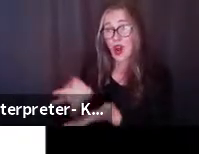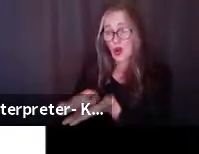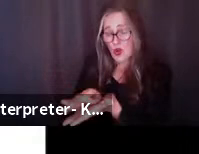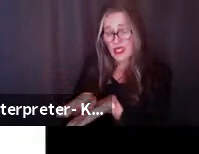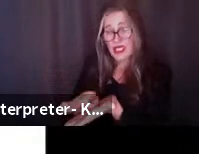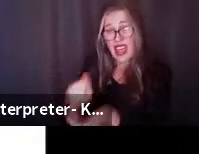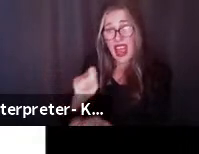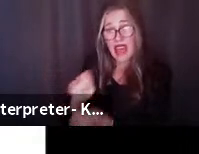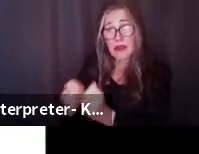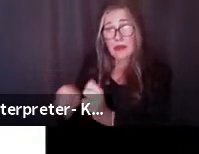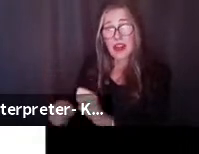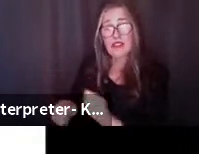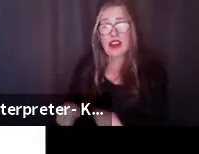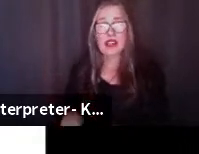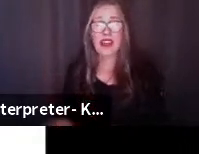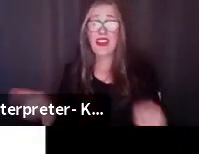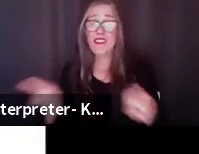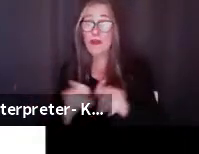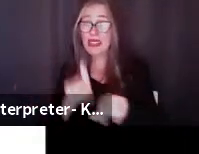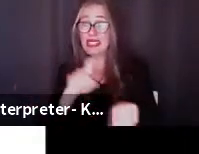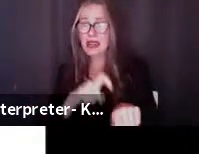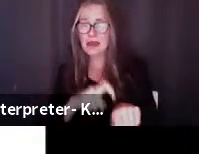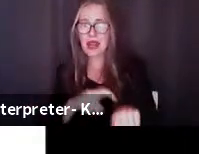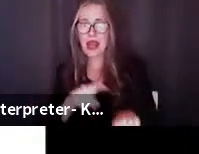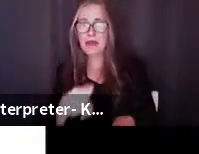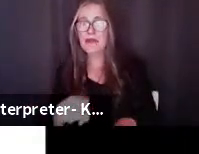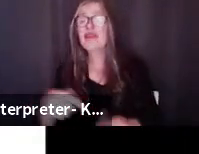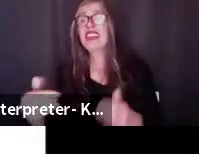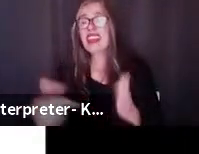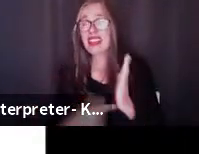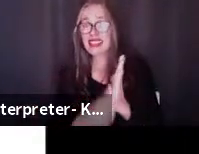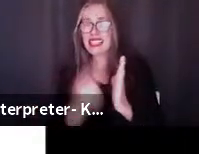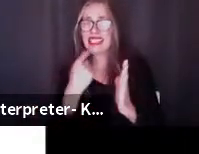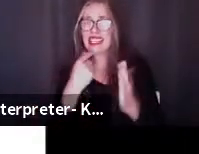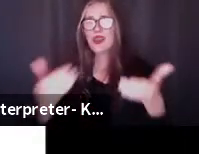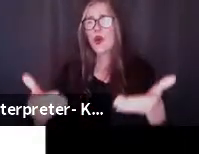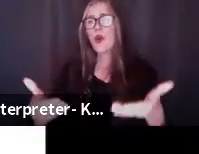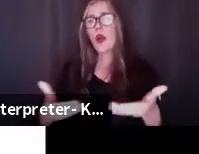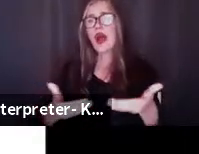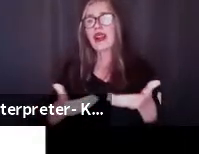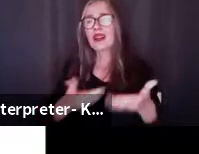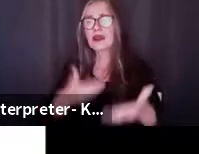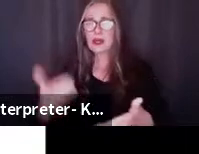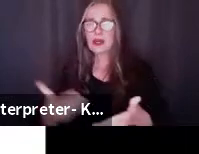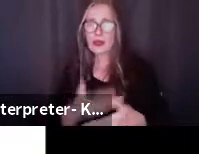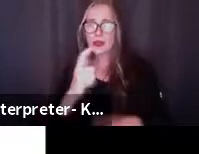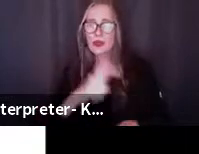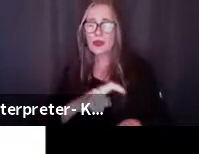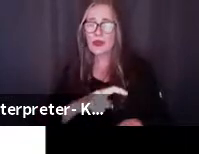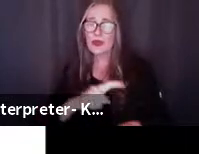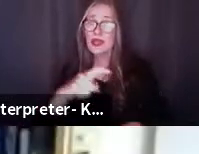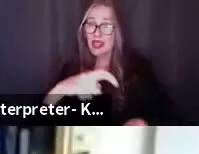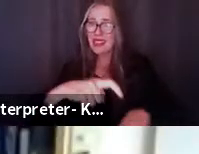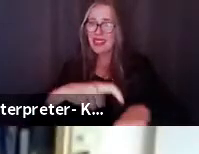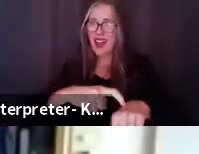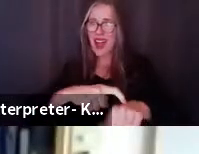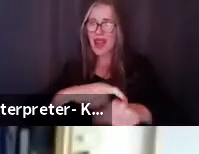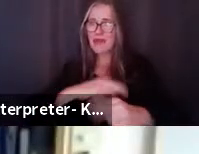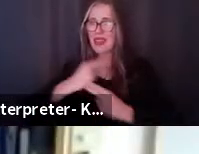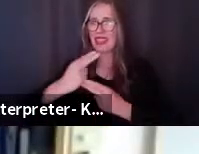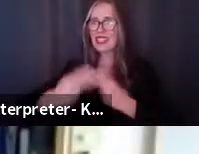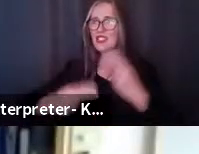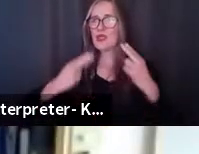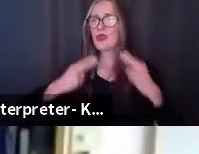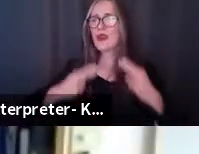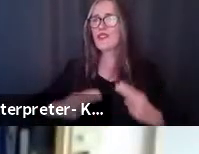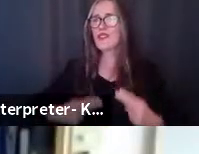and from that same period new scientists welcome to a new age of humanity so